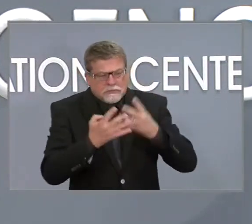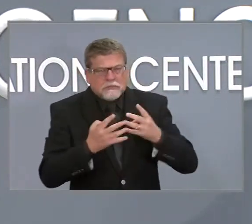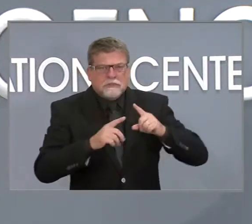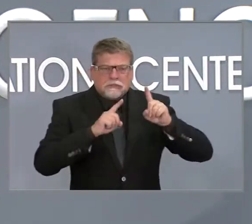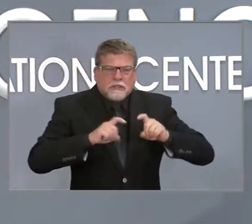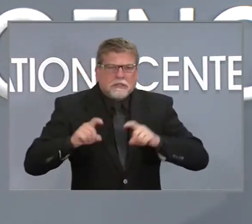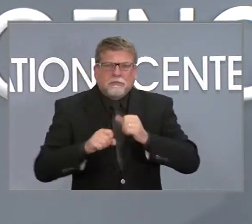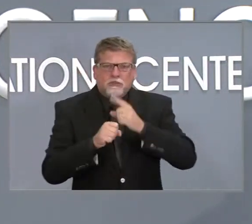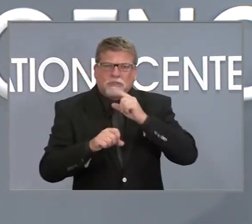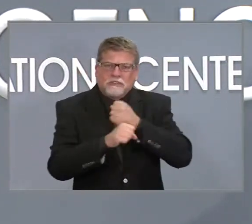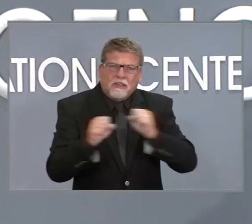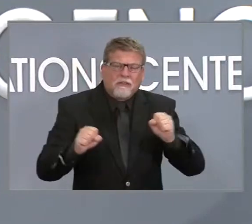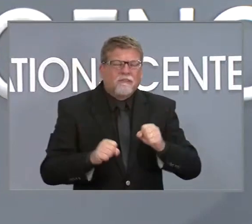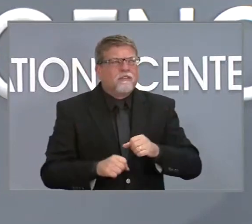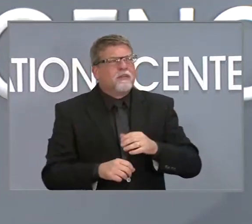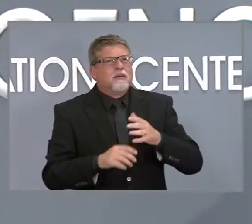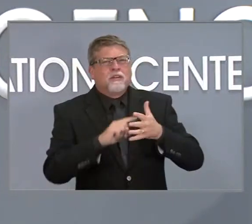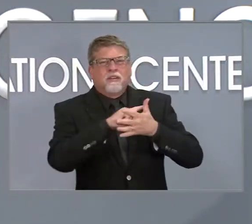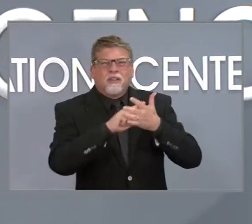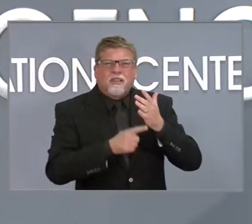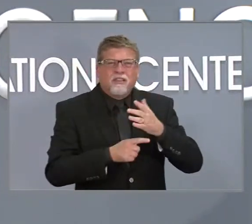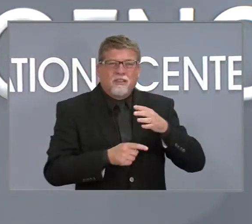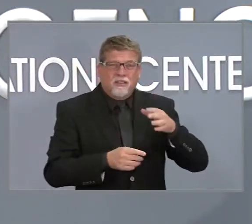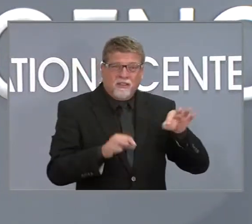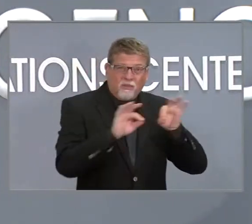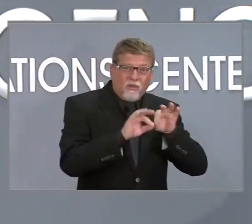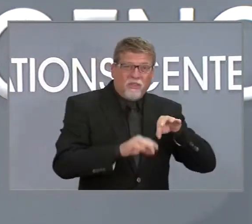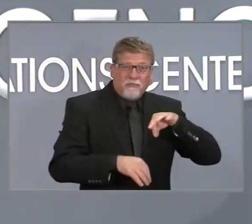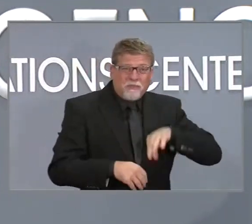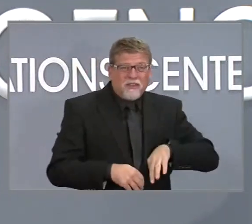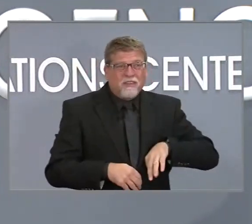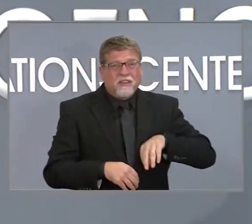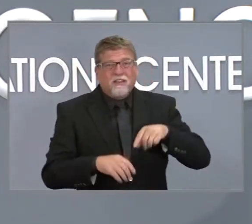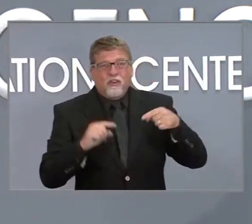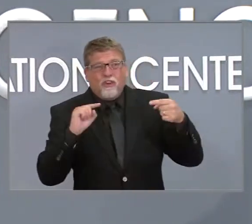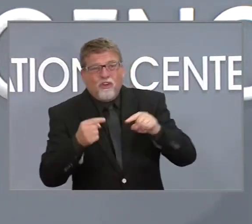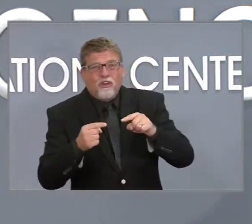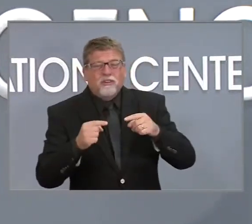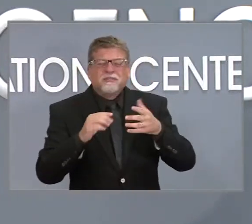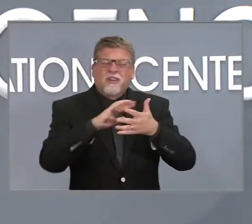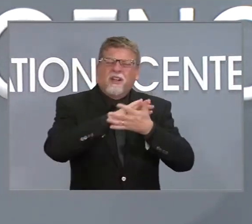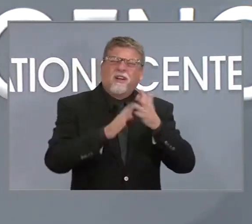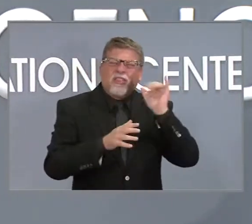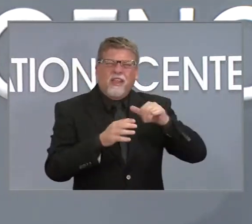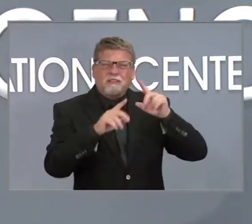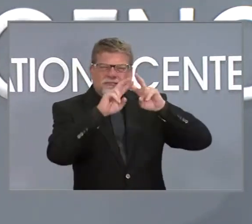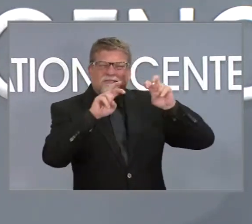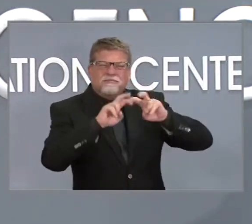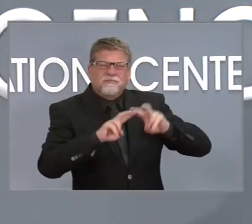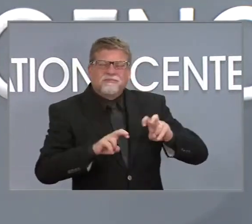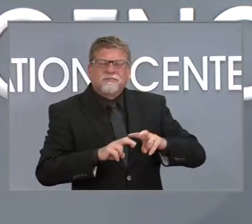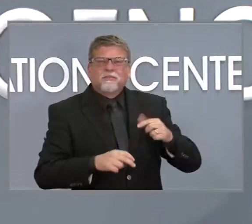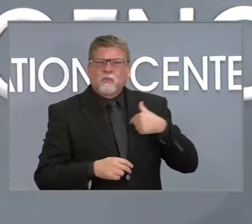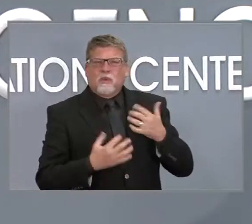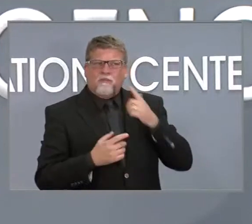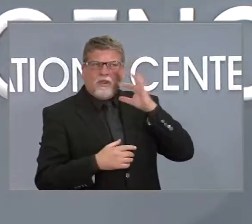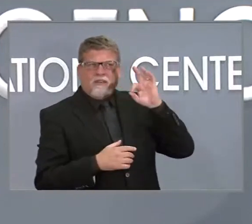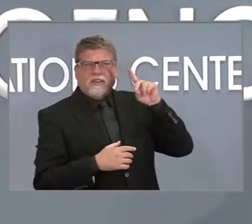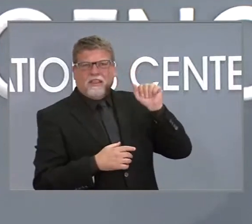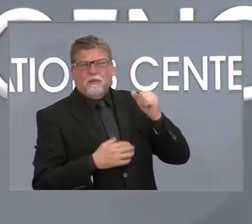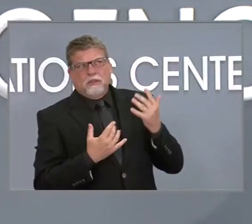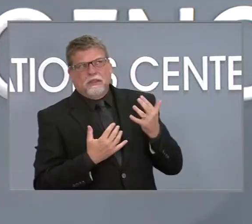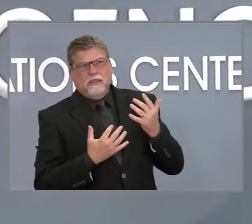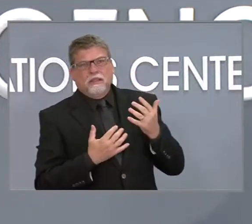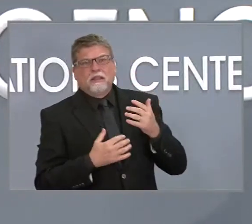safety evidence and to look at the benefits of the vaccine and make decisions going forward. We did see